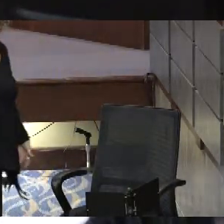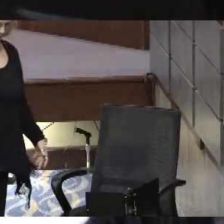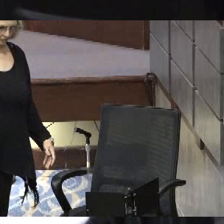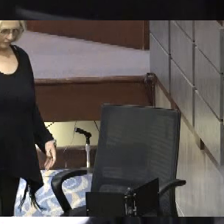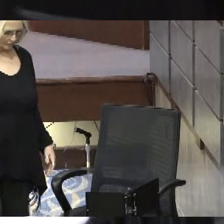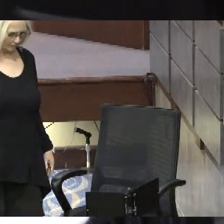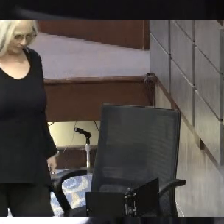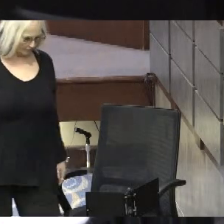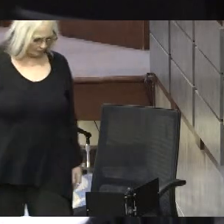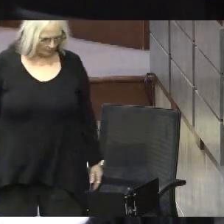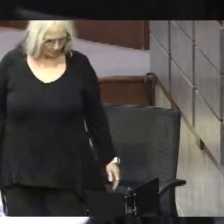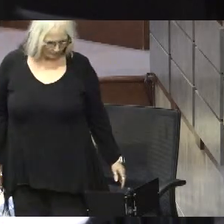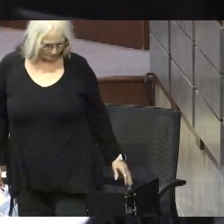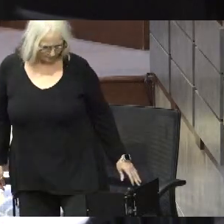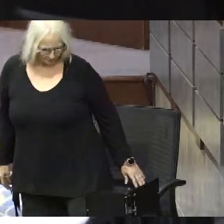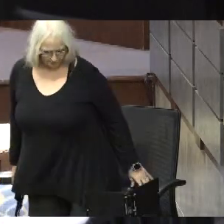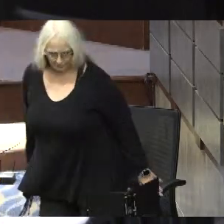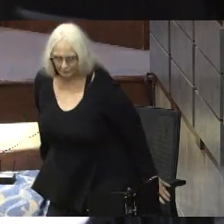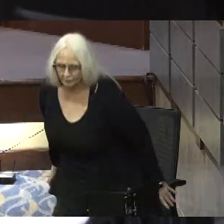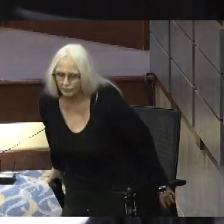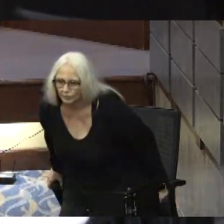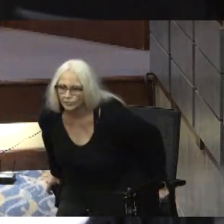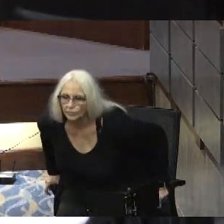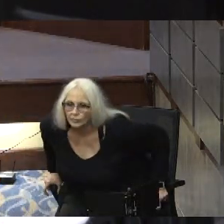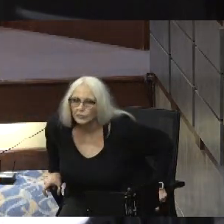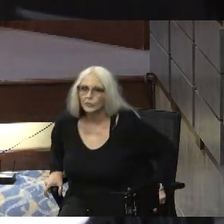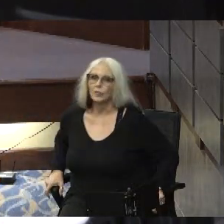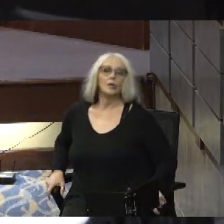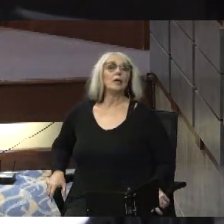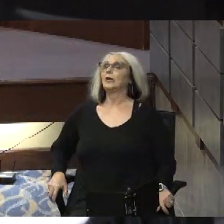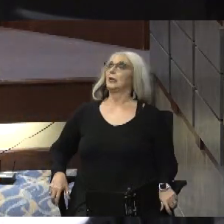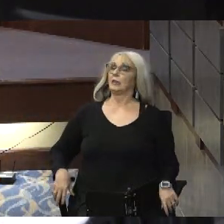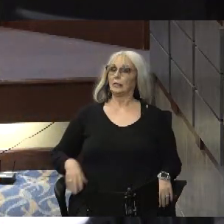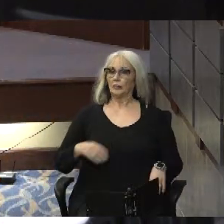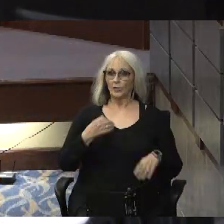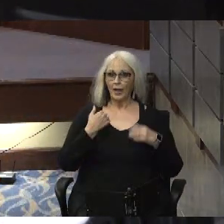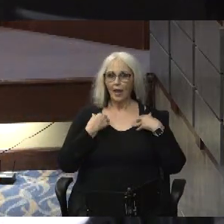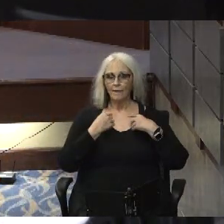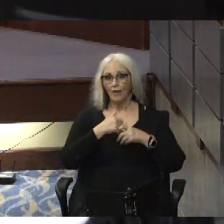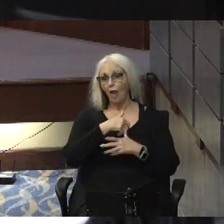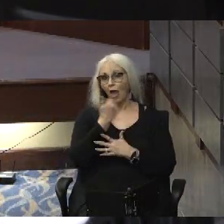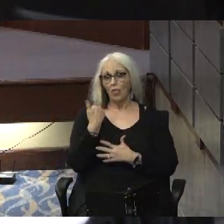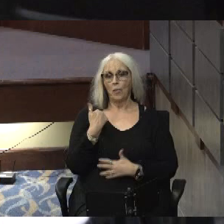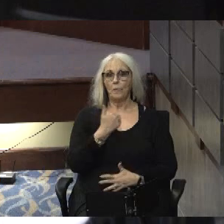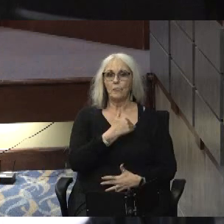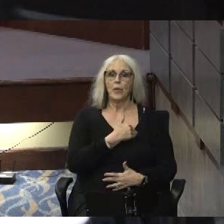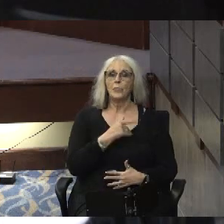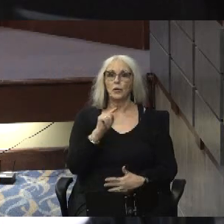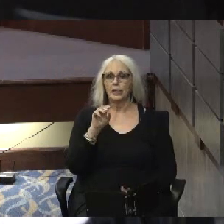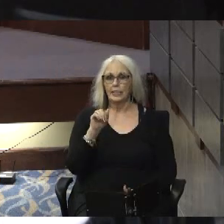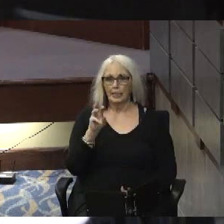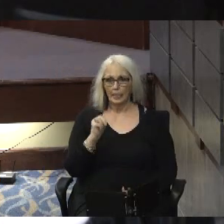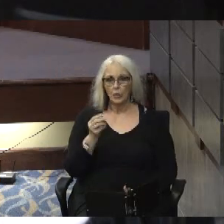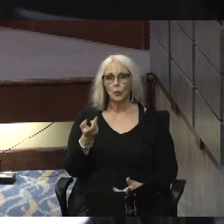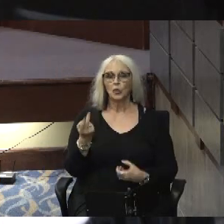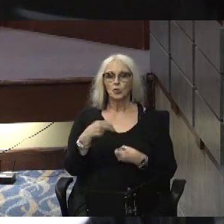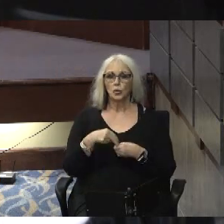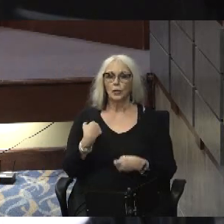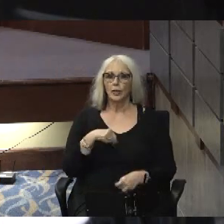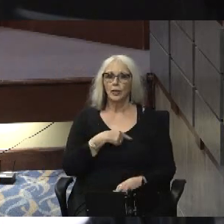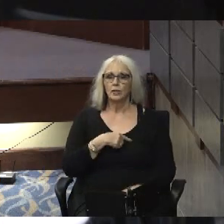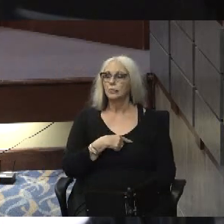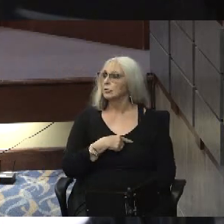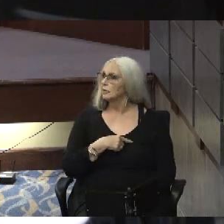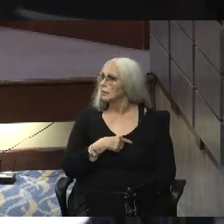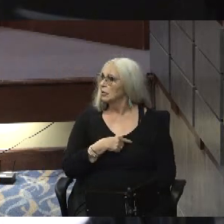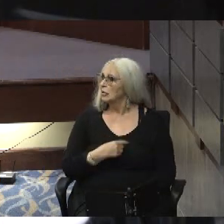Loyal Caspar, and we actually have two members also of the team, both Scott and Christina, who will be joining us throughout this presentation as well today. We